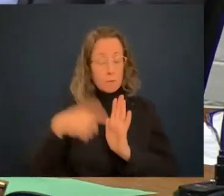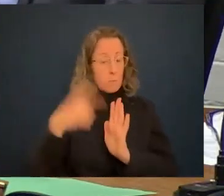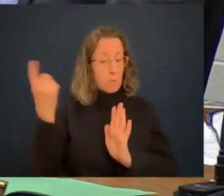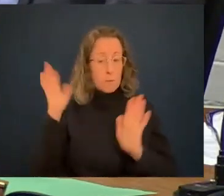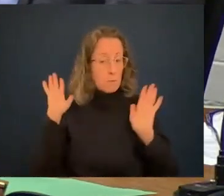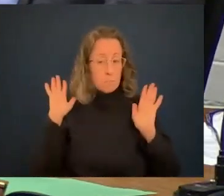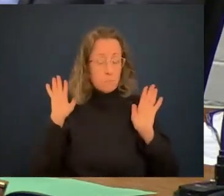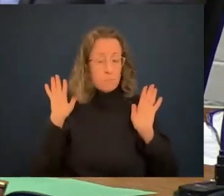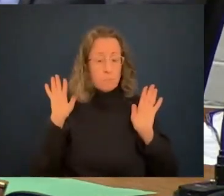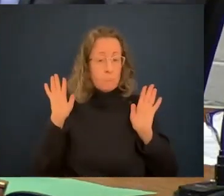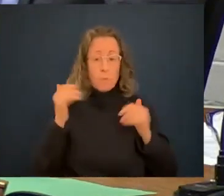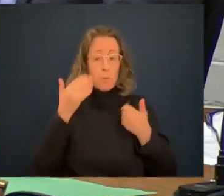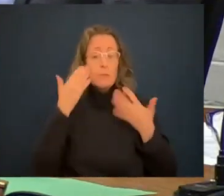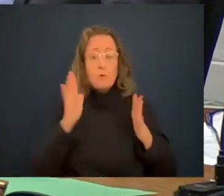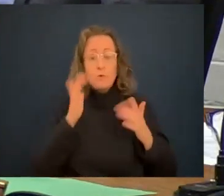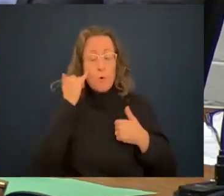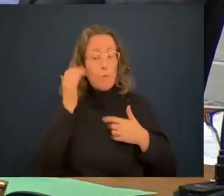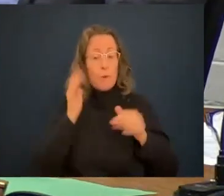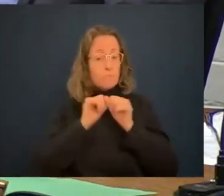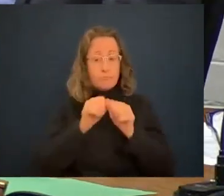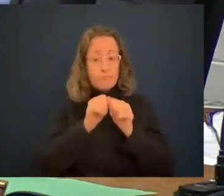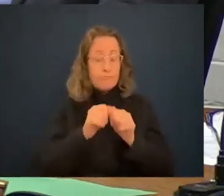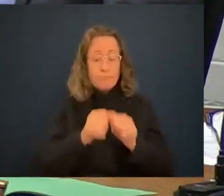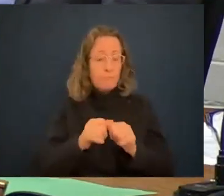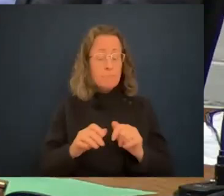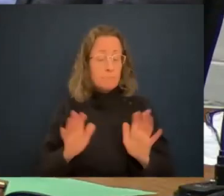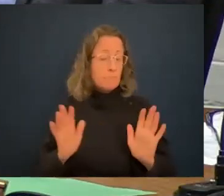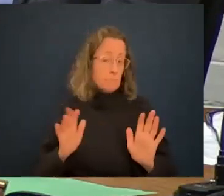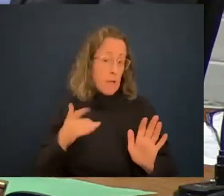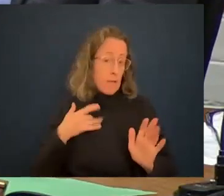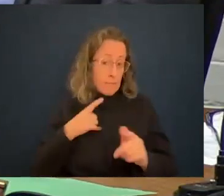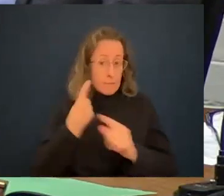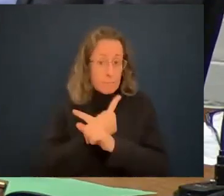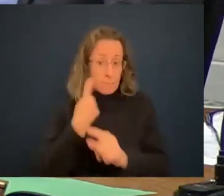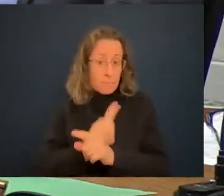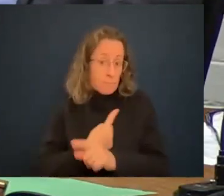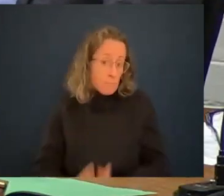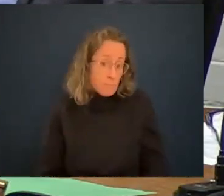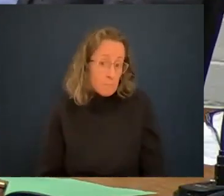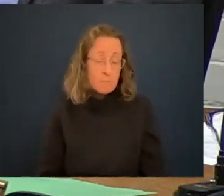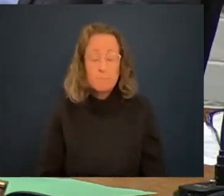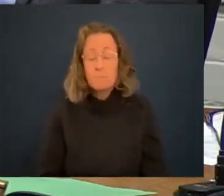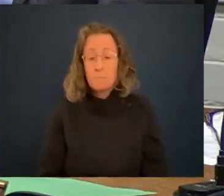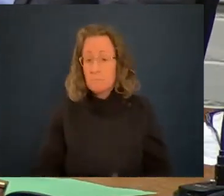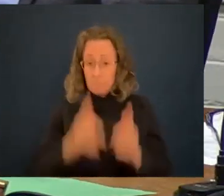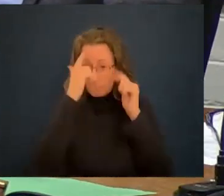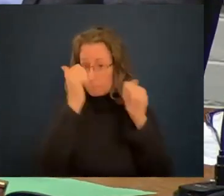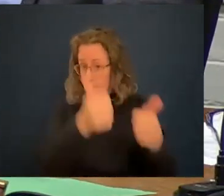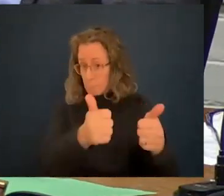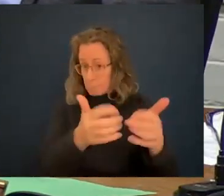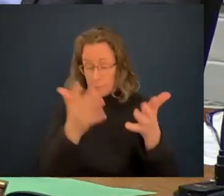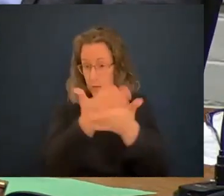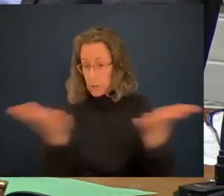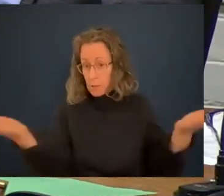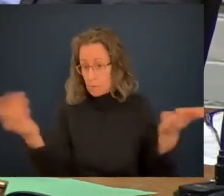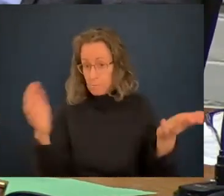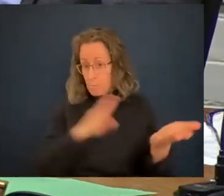necessarily an ongoing cost so I think it's it's appropriate but um that's up to you to decide